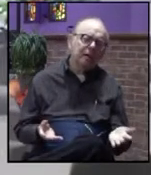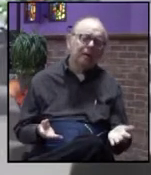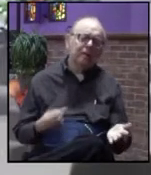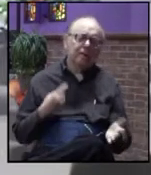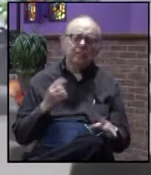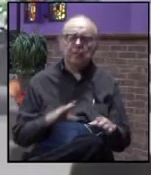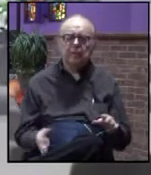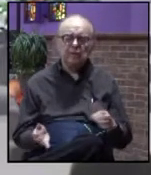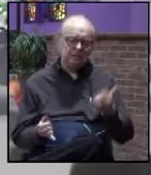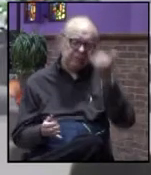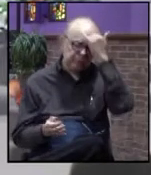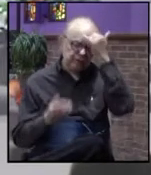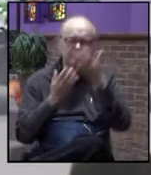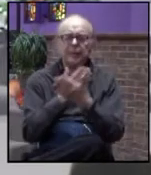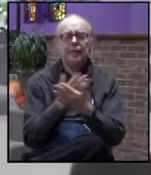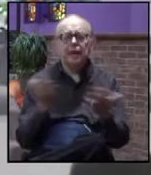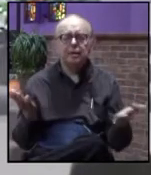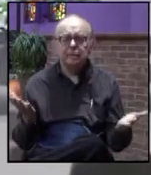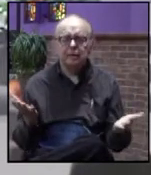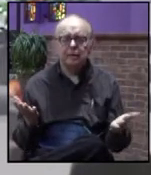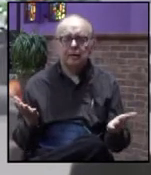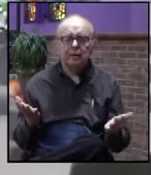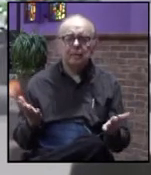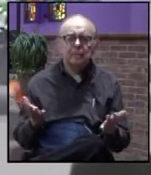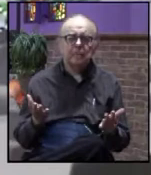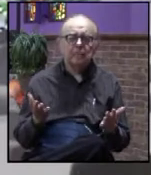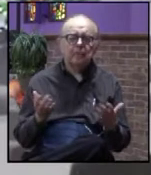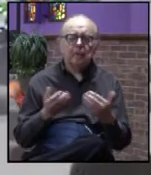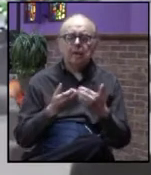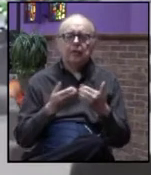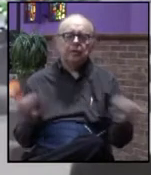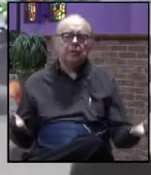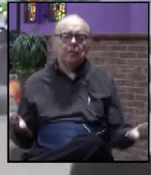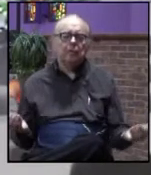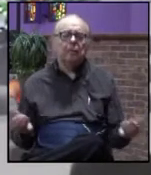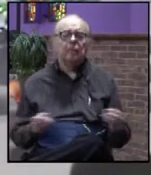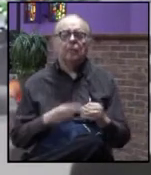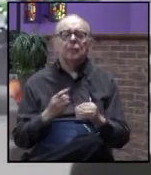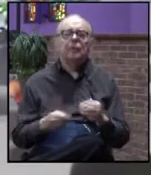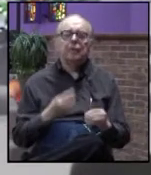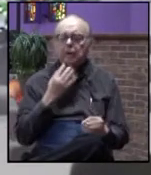we do stupid things. We split over the color of a carpet.